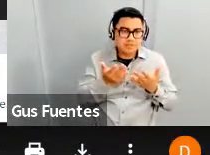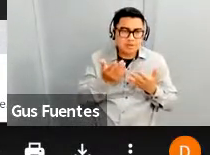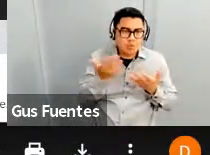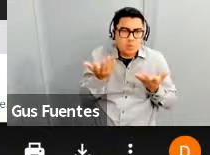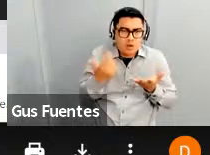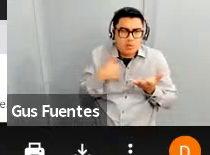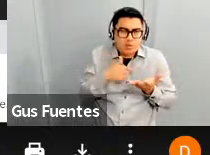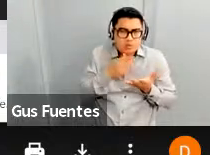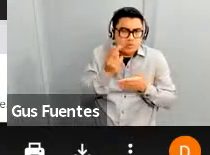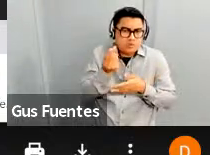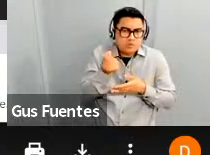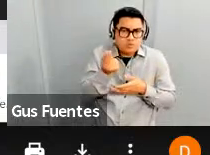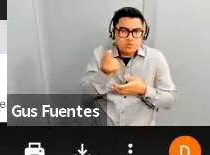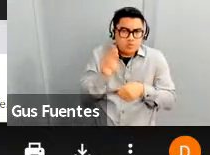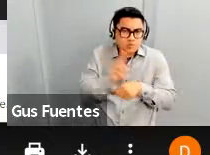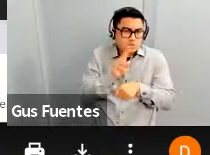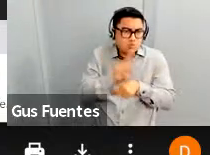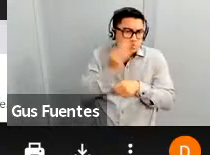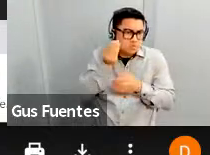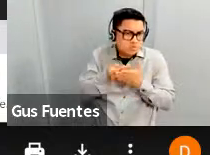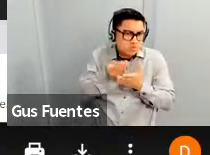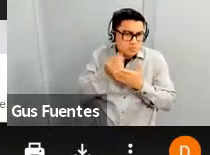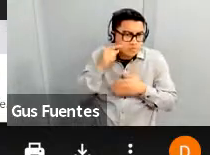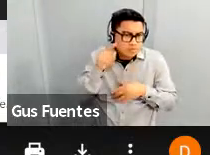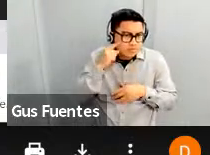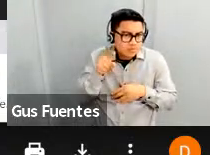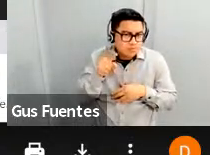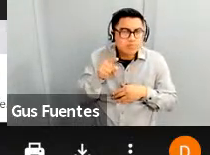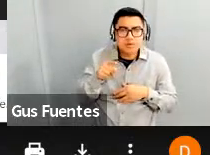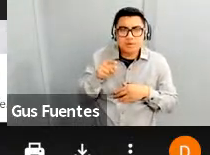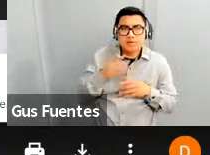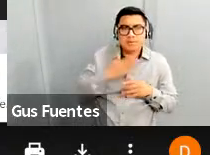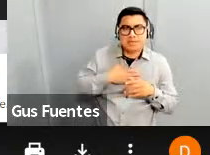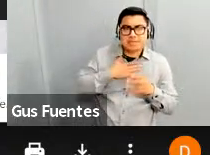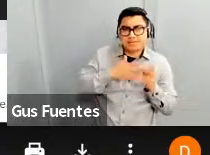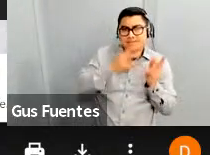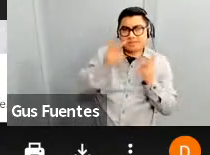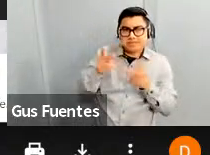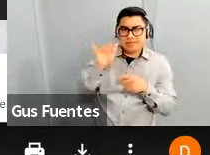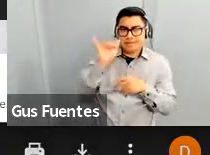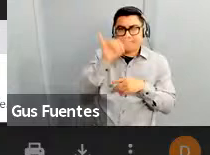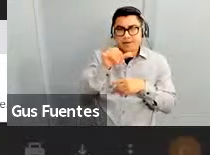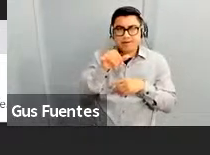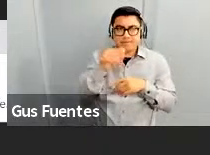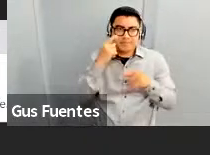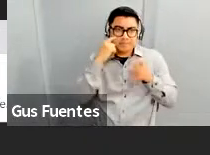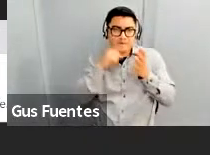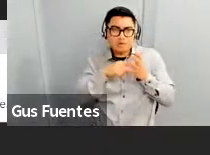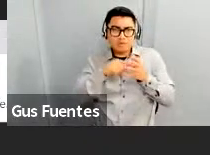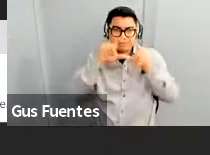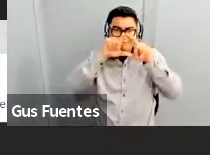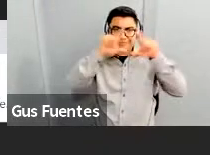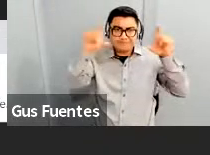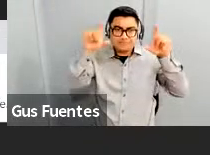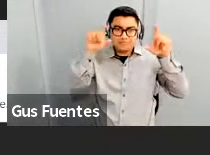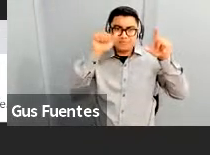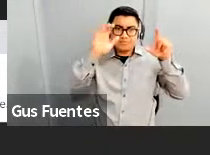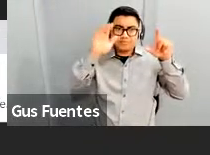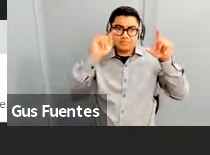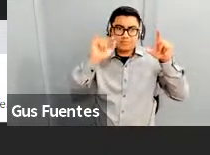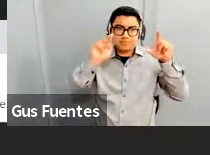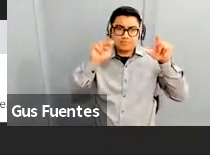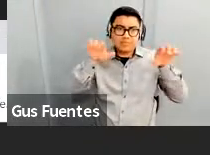funding, you can go to this document. You'll see here that one of our actions is to provide paraprofessional